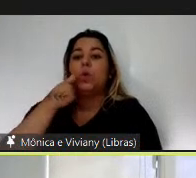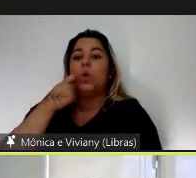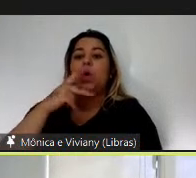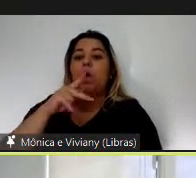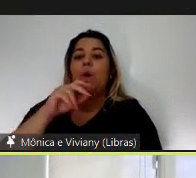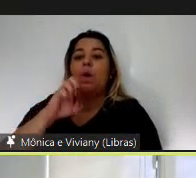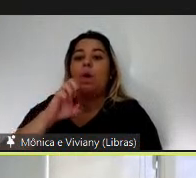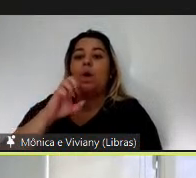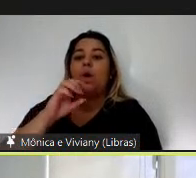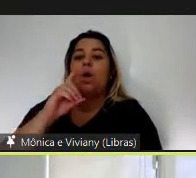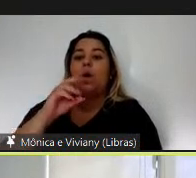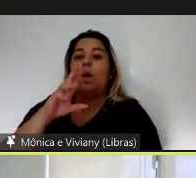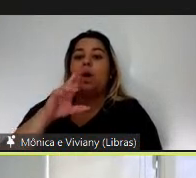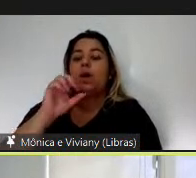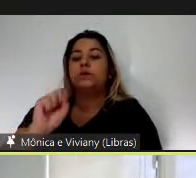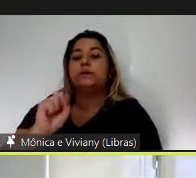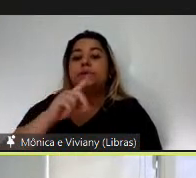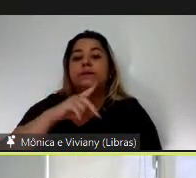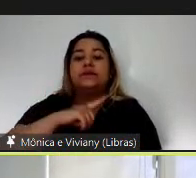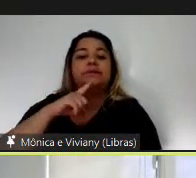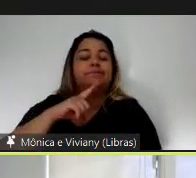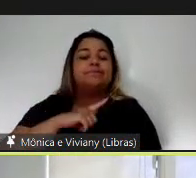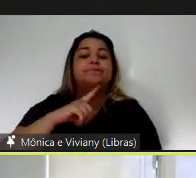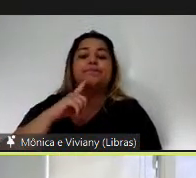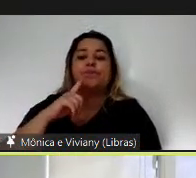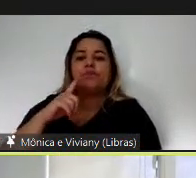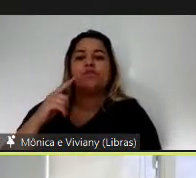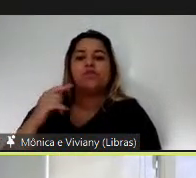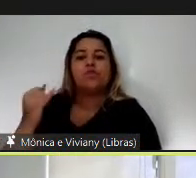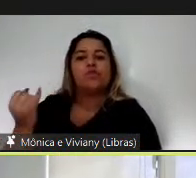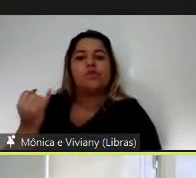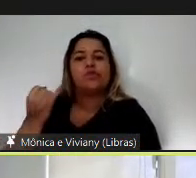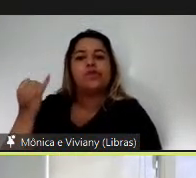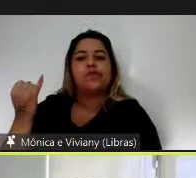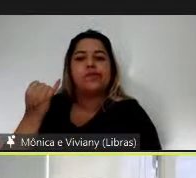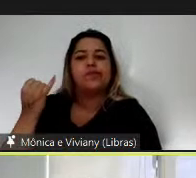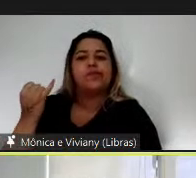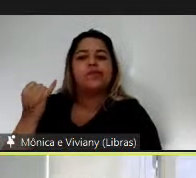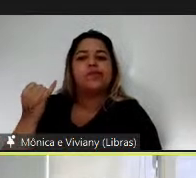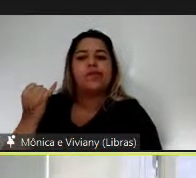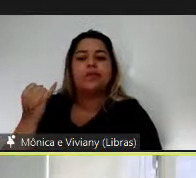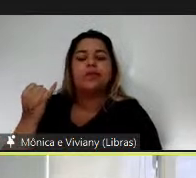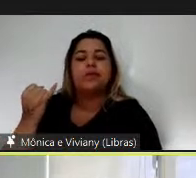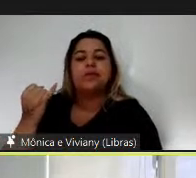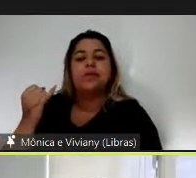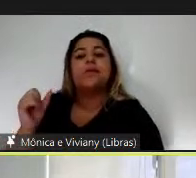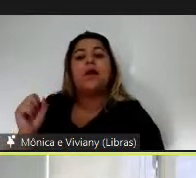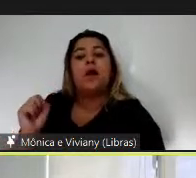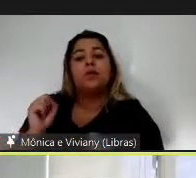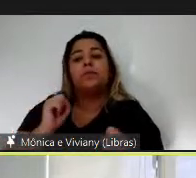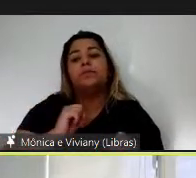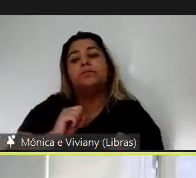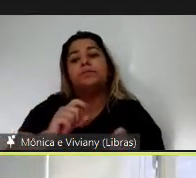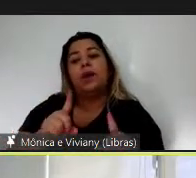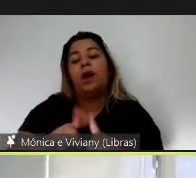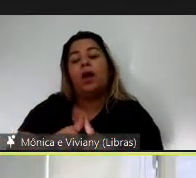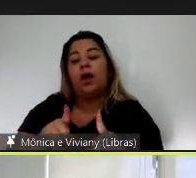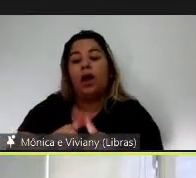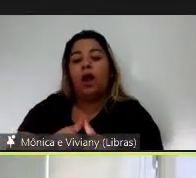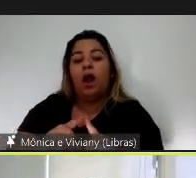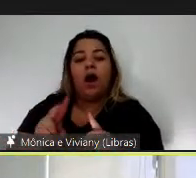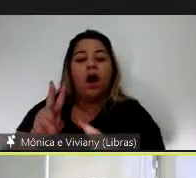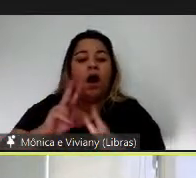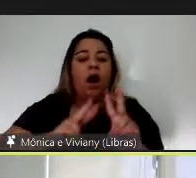population. It's a specific coordination that has a role which is very important